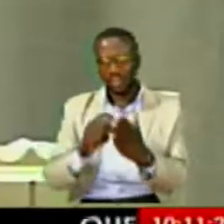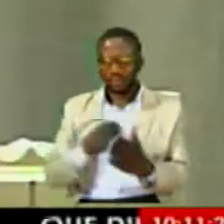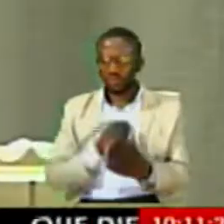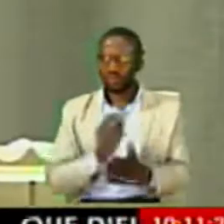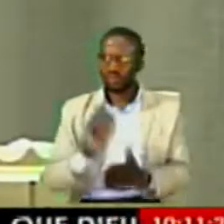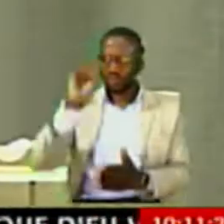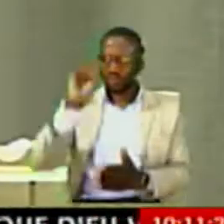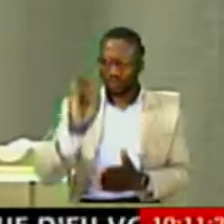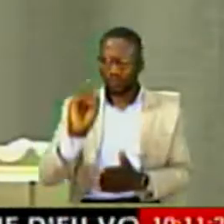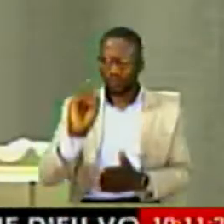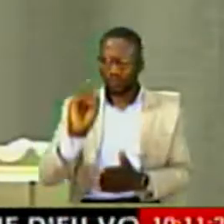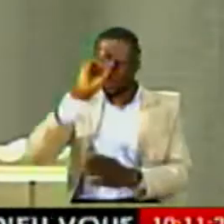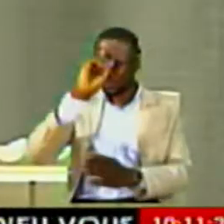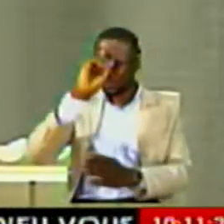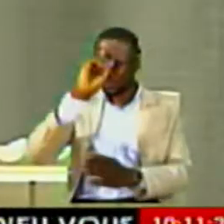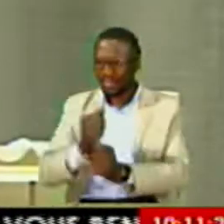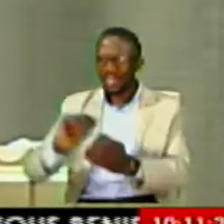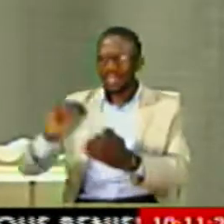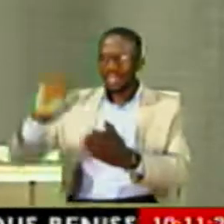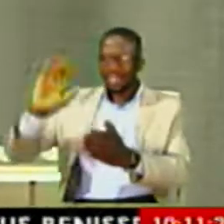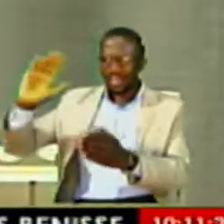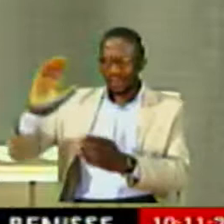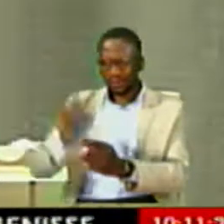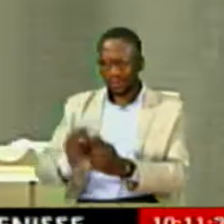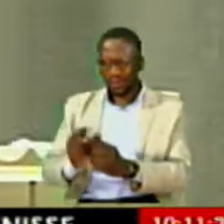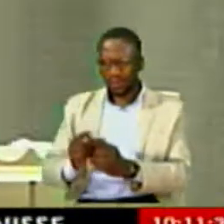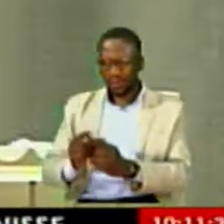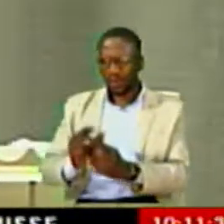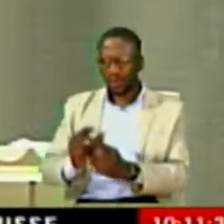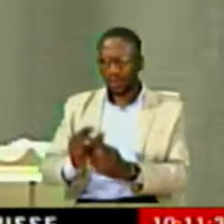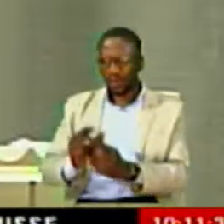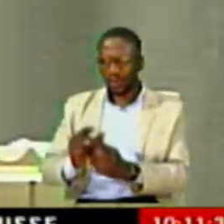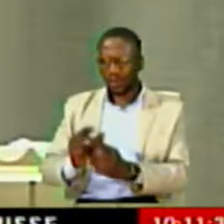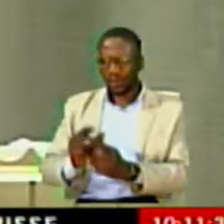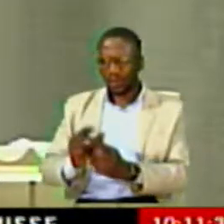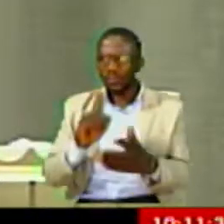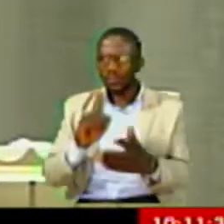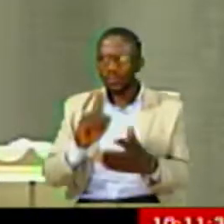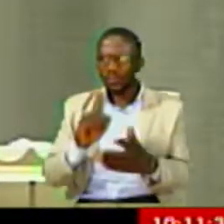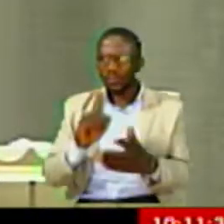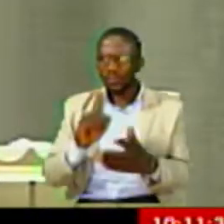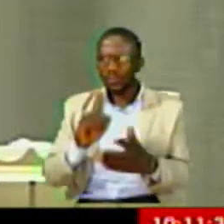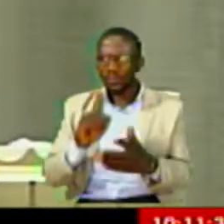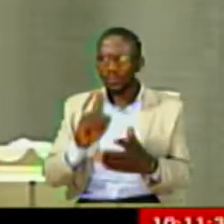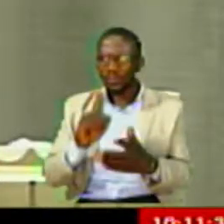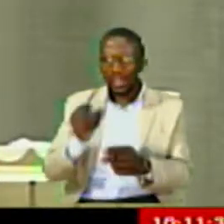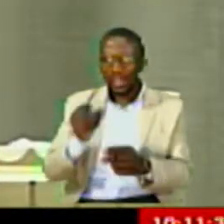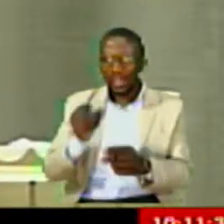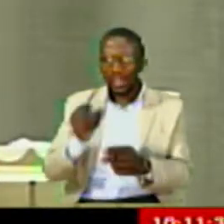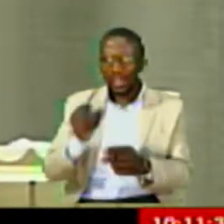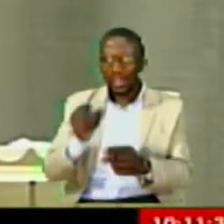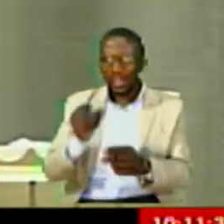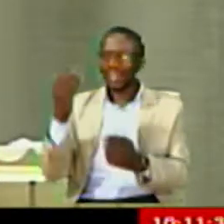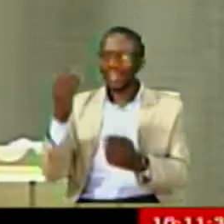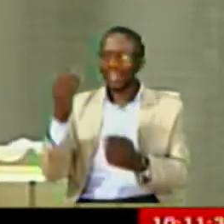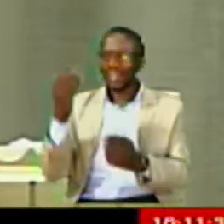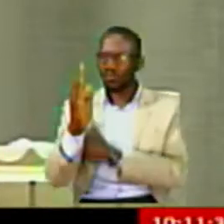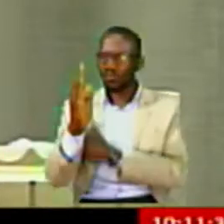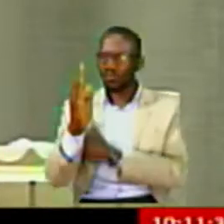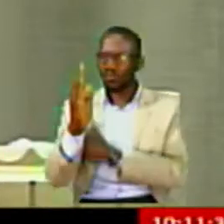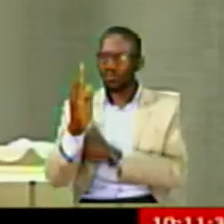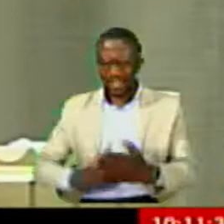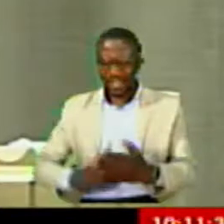We need to believe these words. La parole. In the beginning was la the word. Était avec Dieu. The word was with et la God. Parole était and Dieu. The word